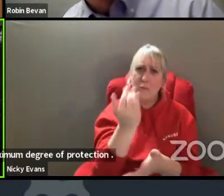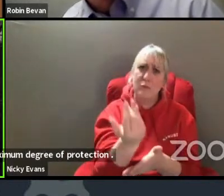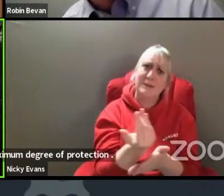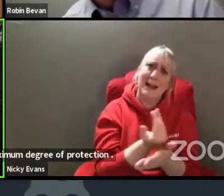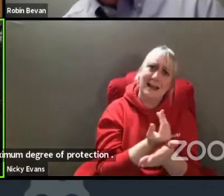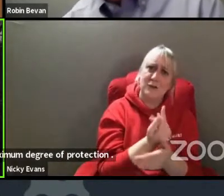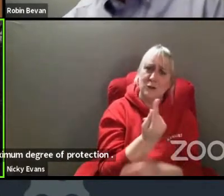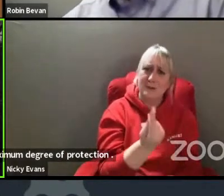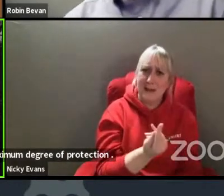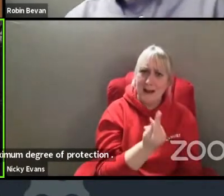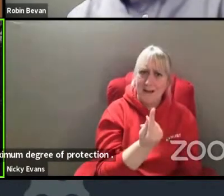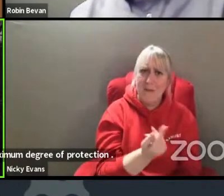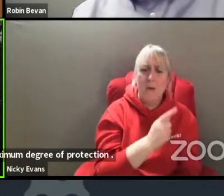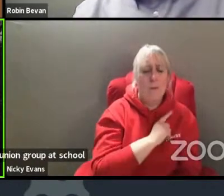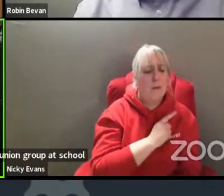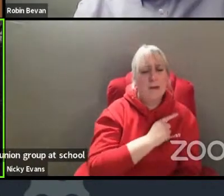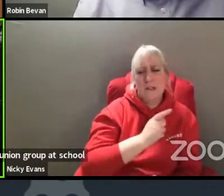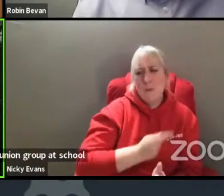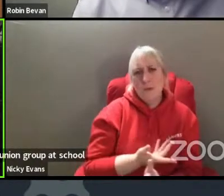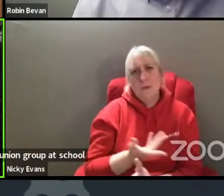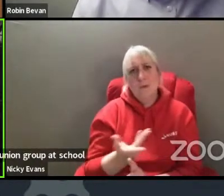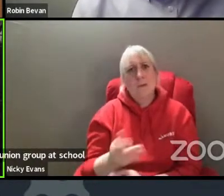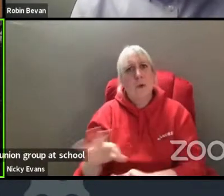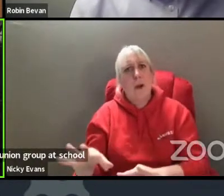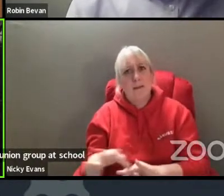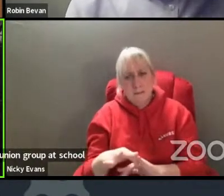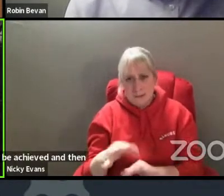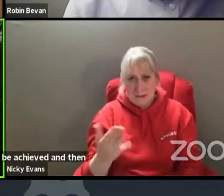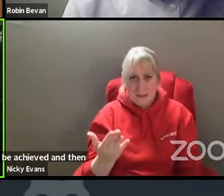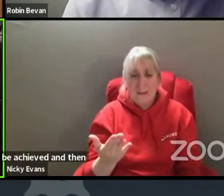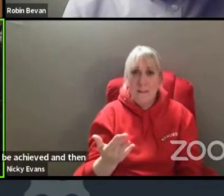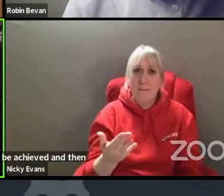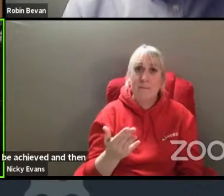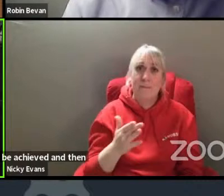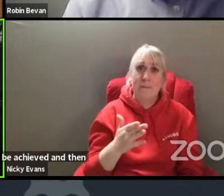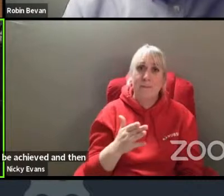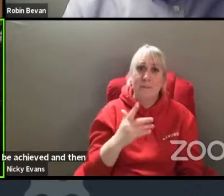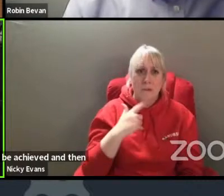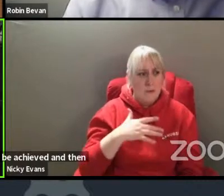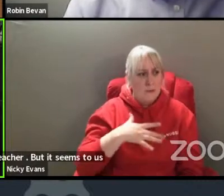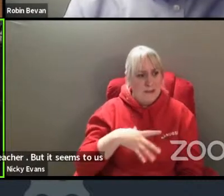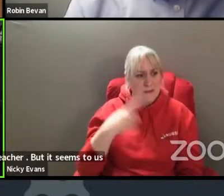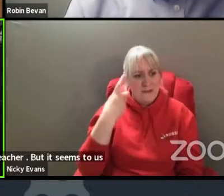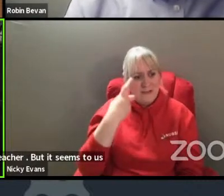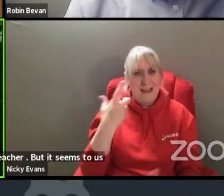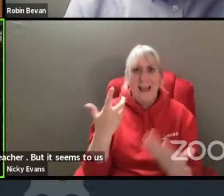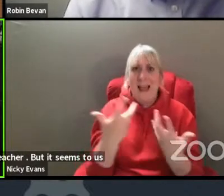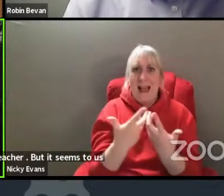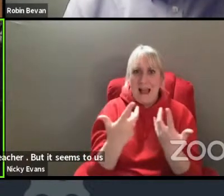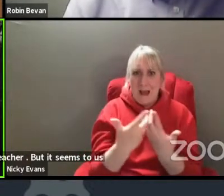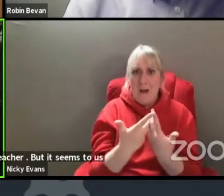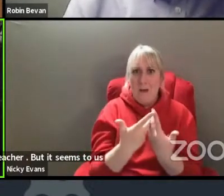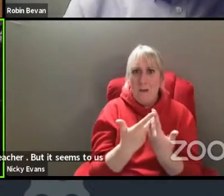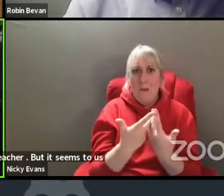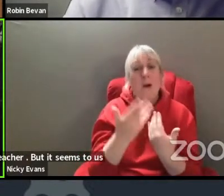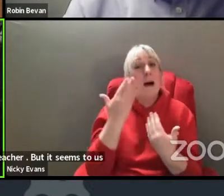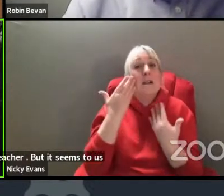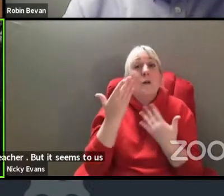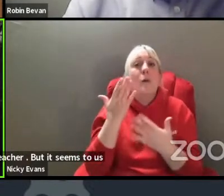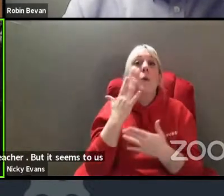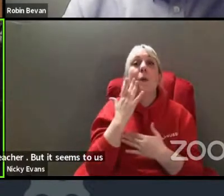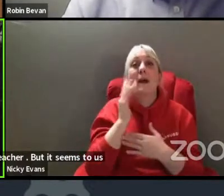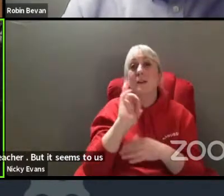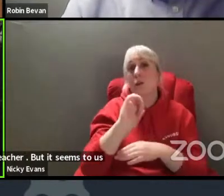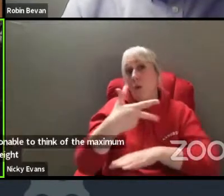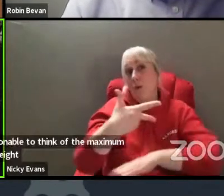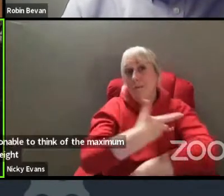that home to your husband, and looking at the maximum ways of that protection until your vaccination comes on stream. I don't know when that is.